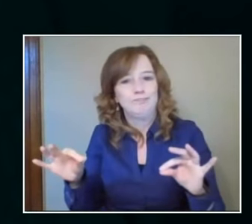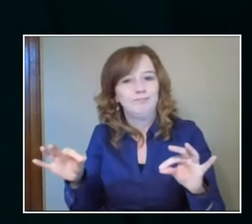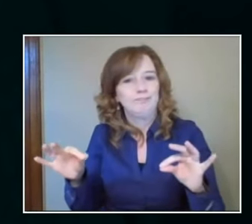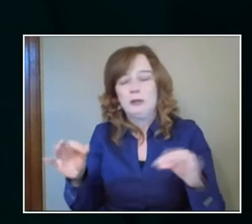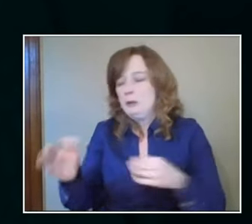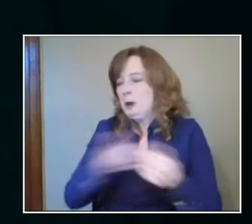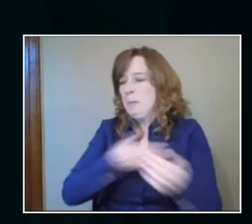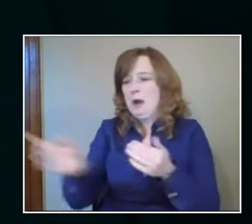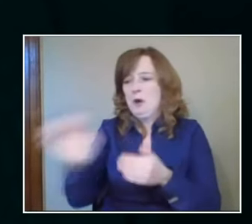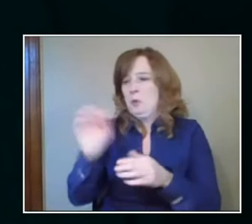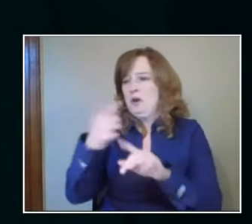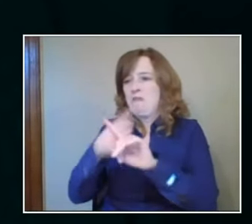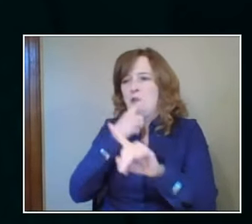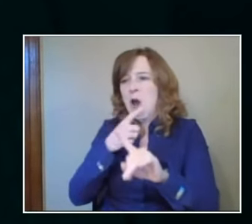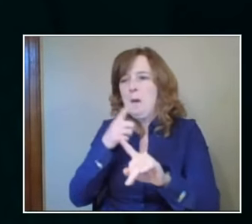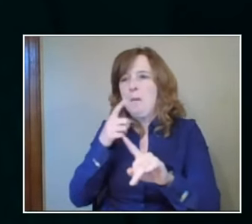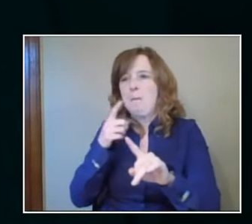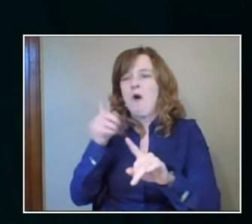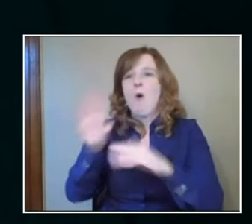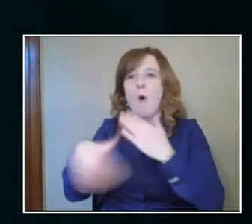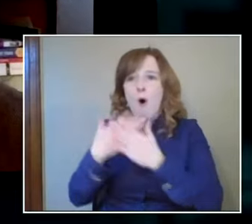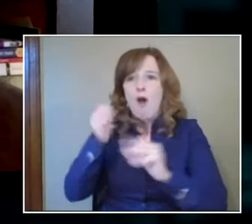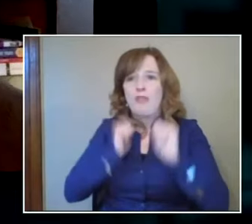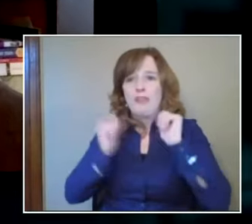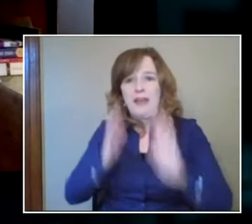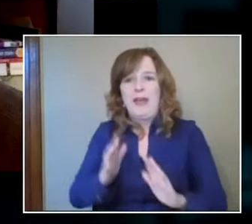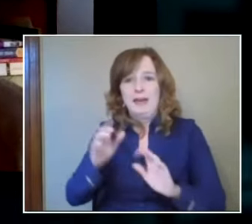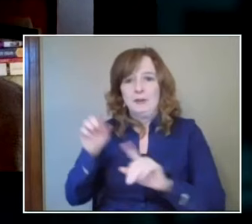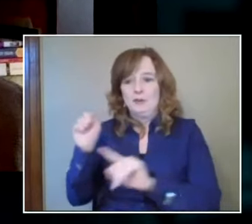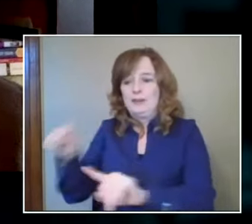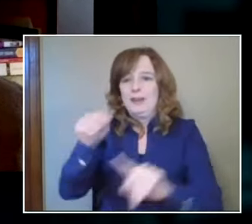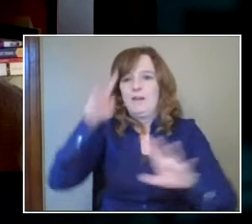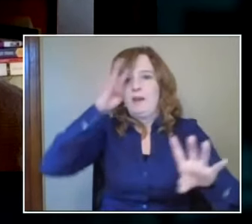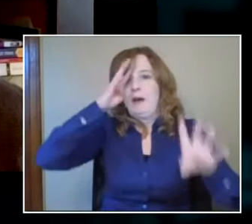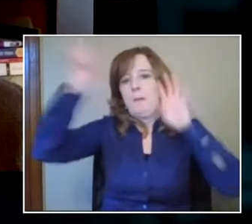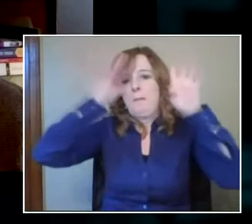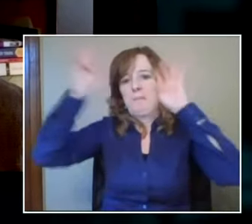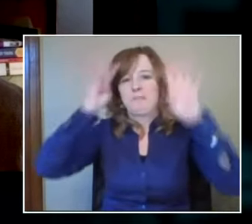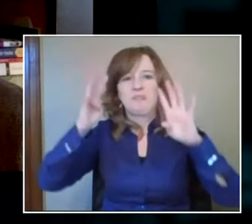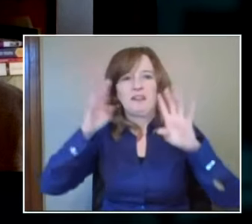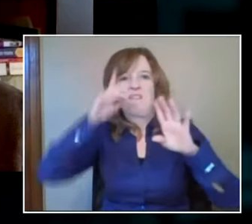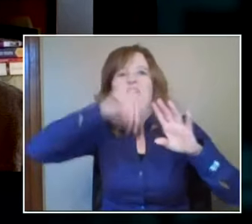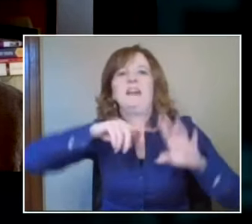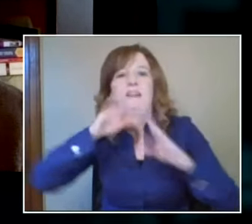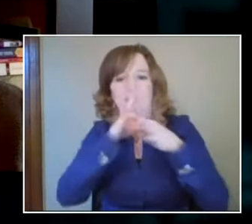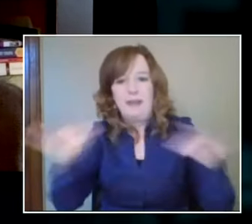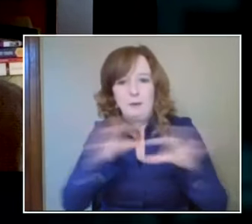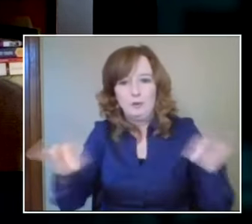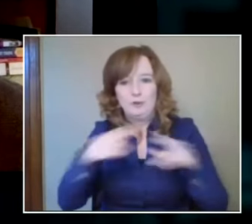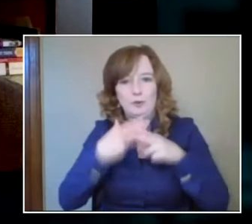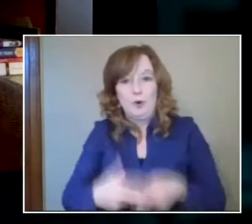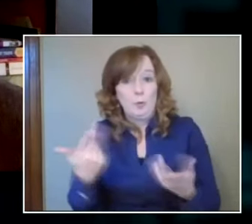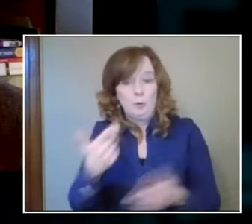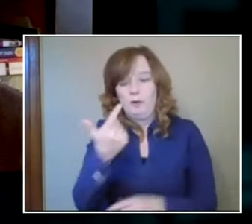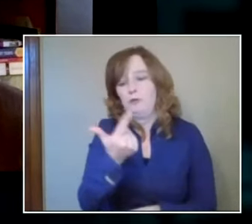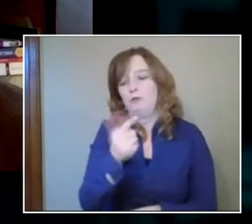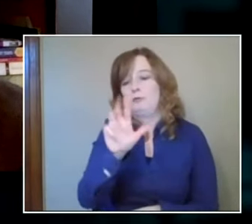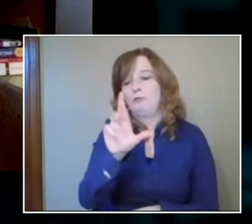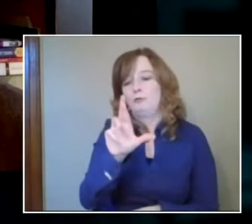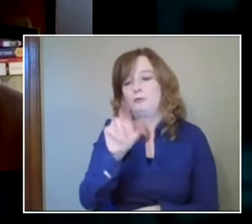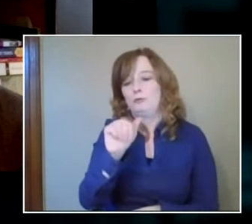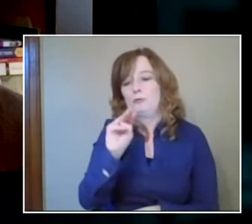they speak a form of fake language called Gramalot. And so for Alex,